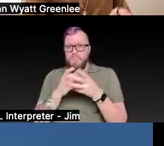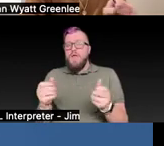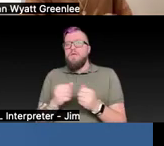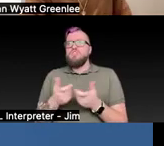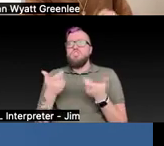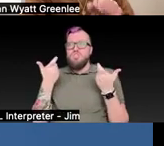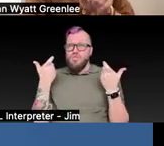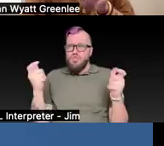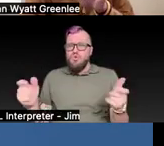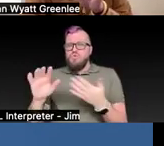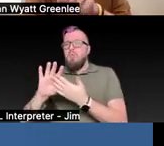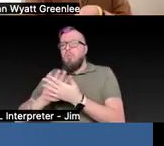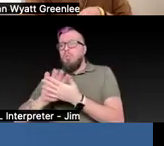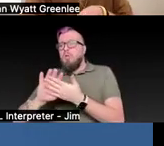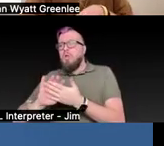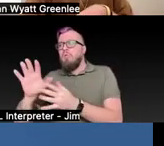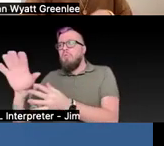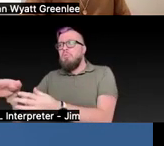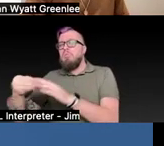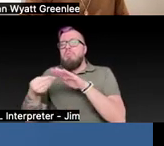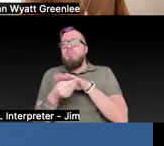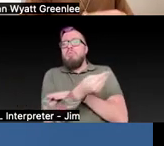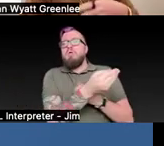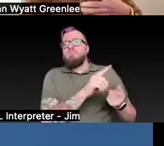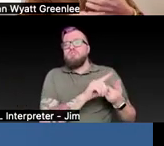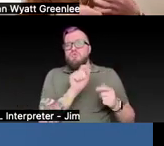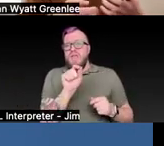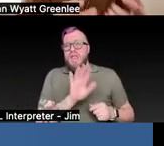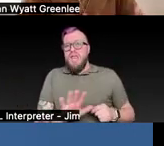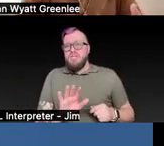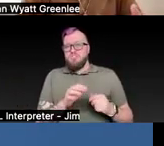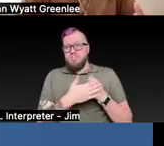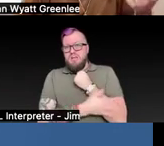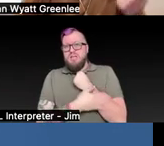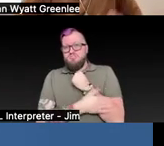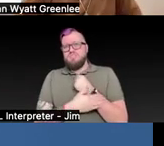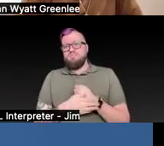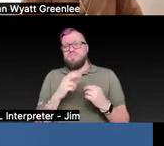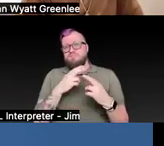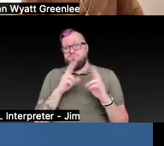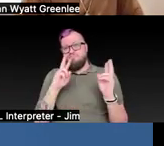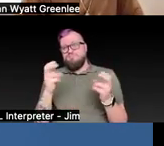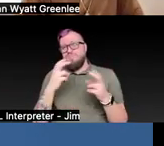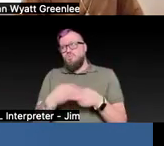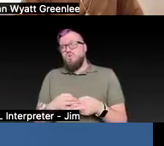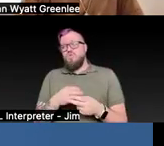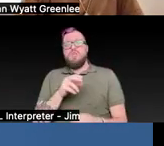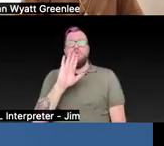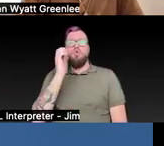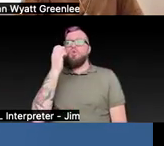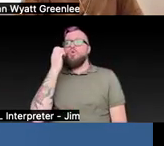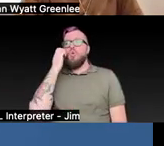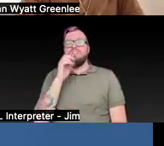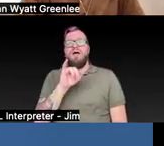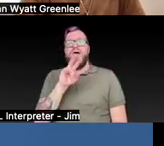eels to Asian countries. It has been called Europe's ivory trade by Interpol, and it is